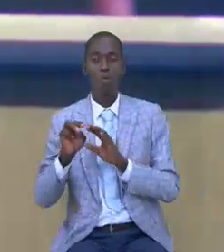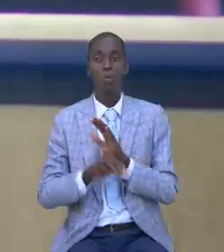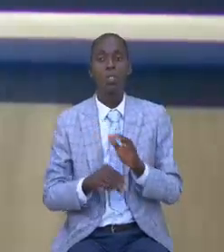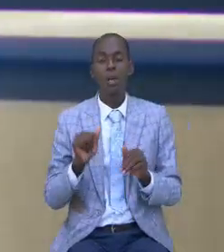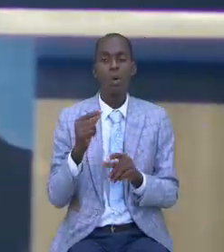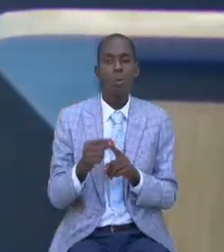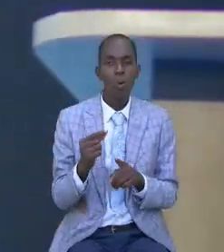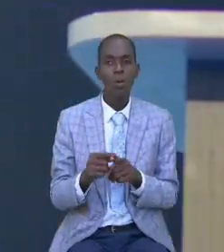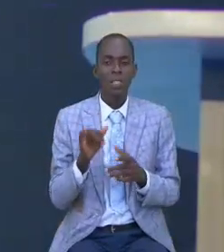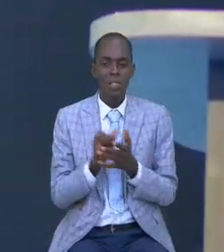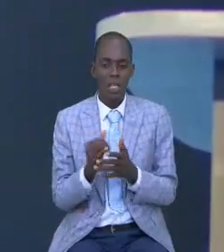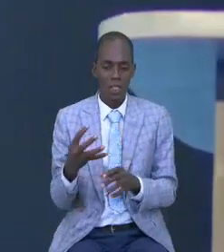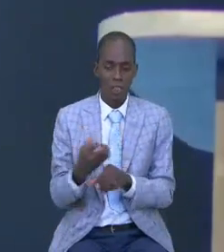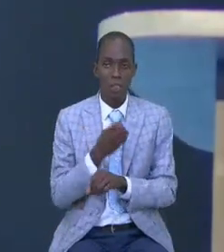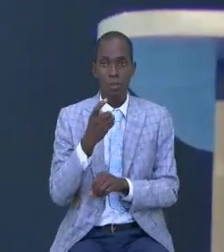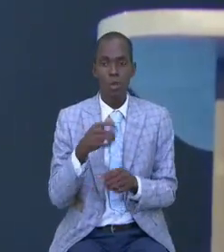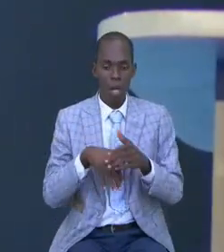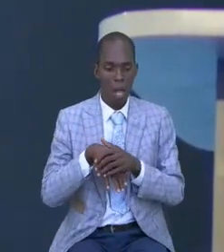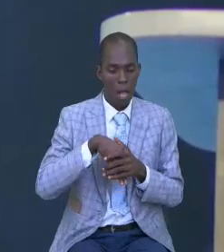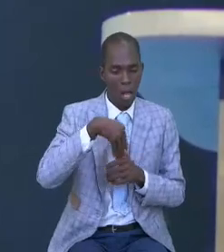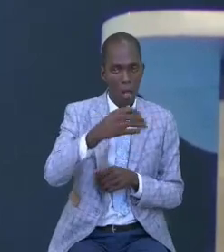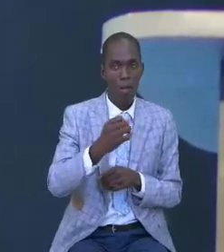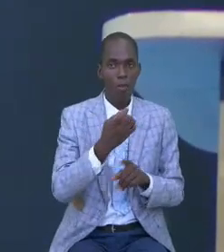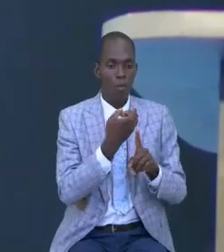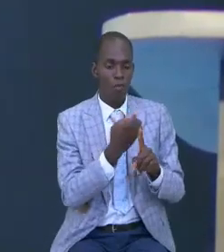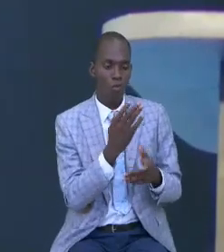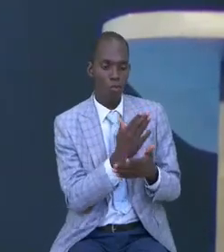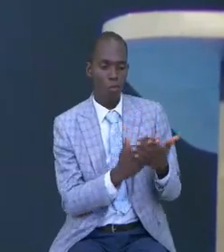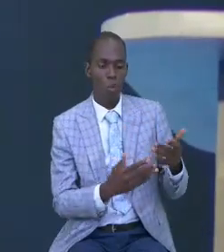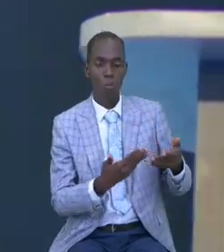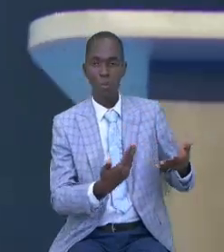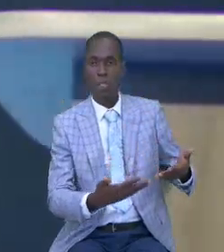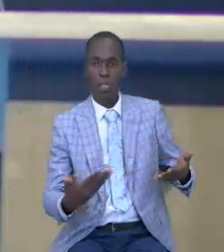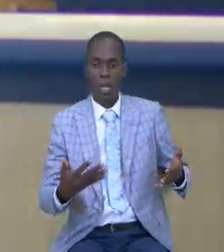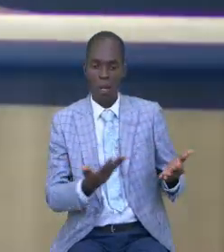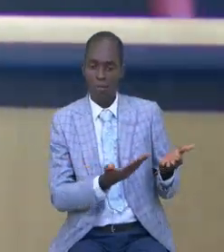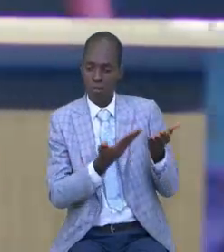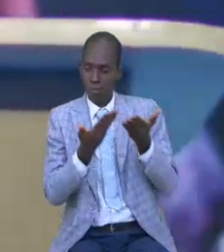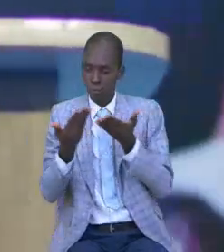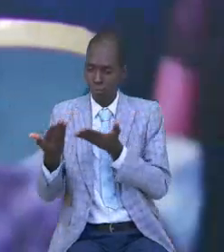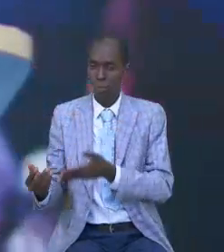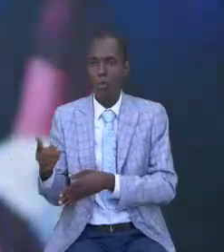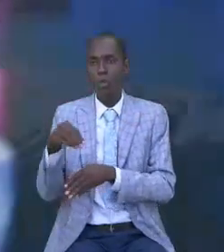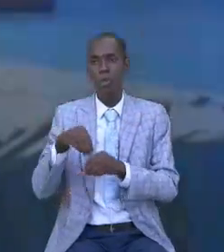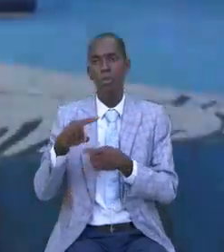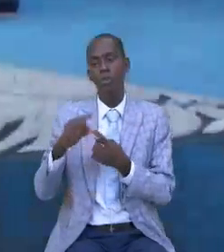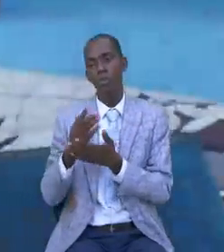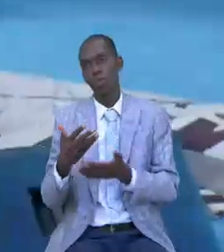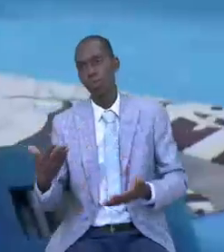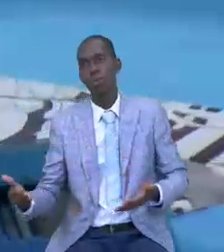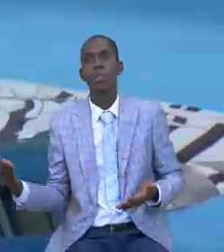word that takes you out of something and brings you into